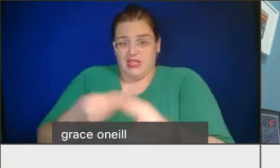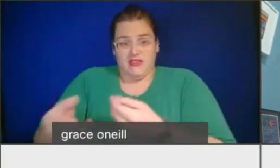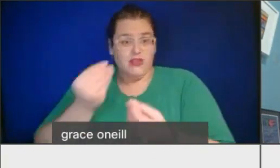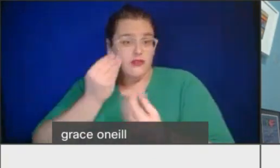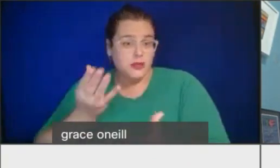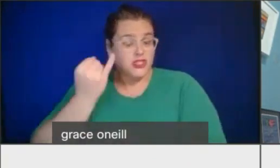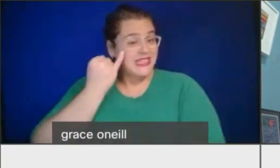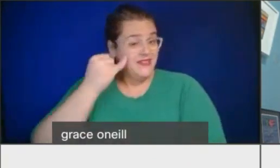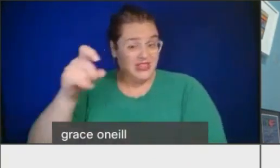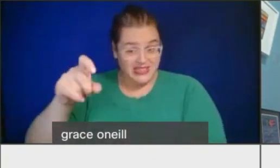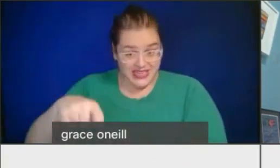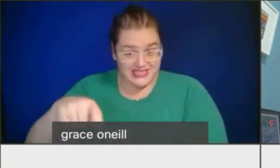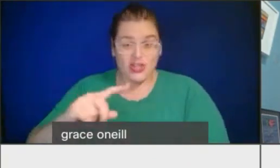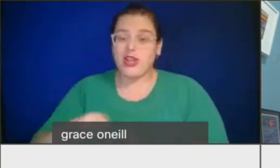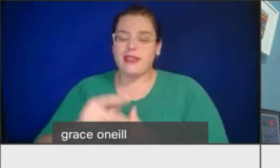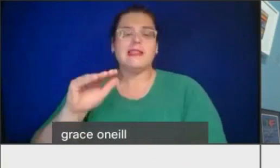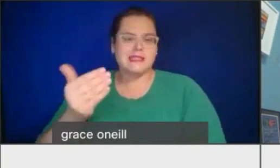sign the declination.